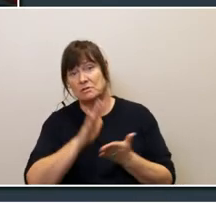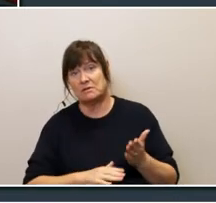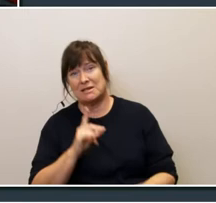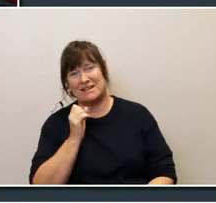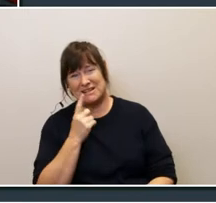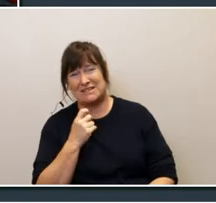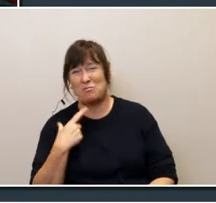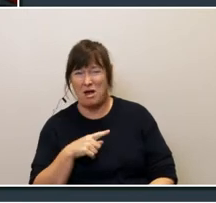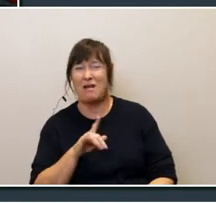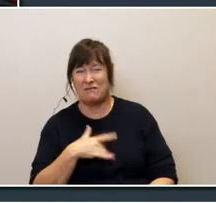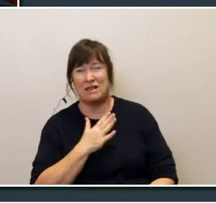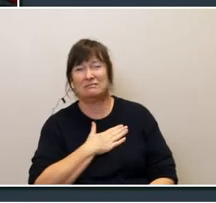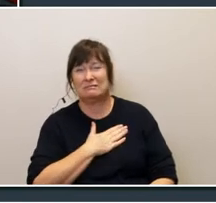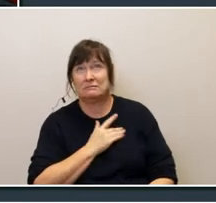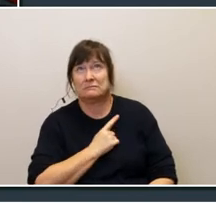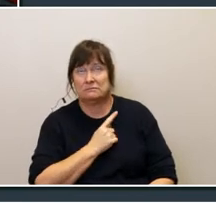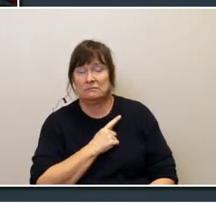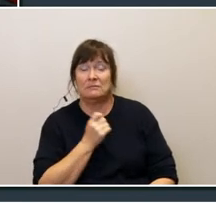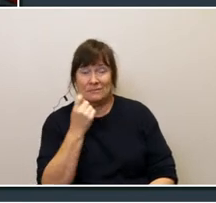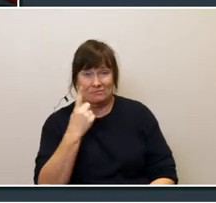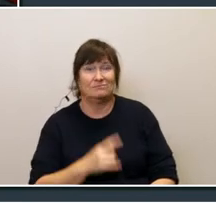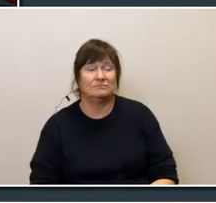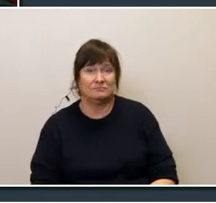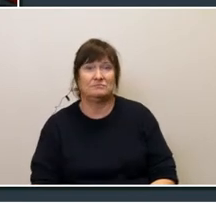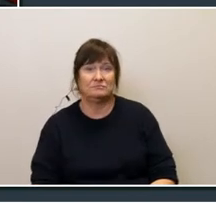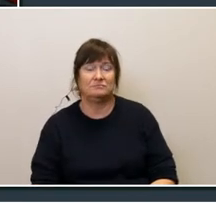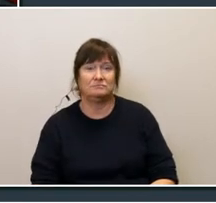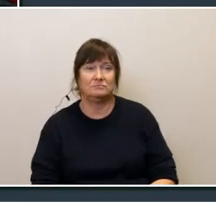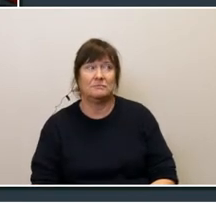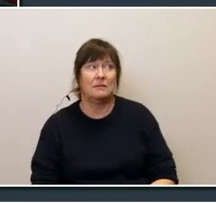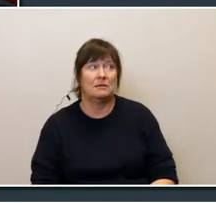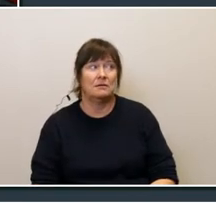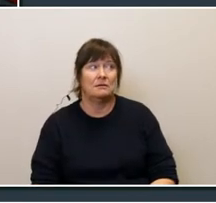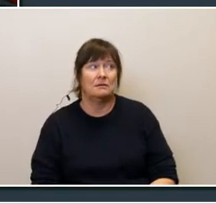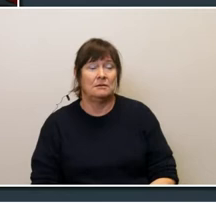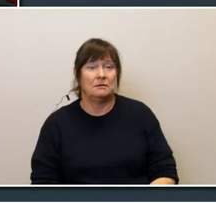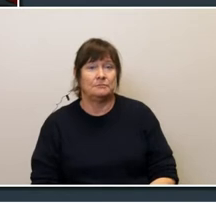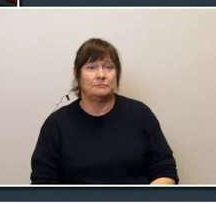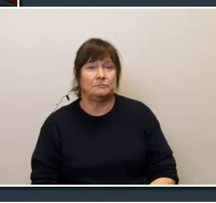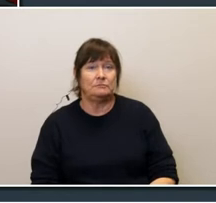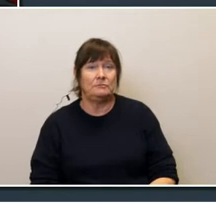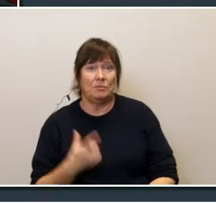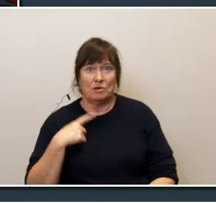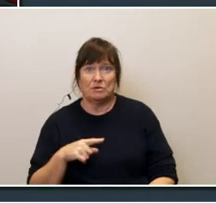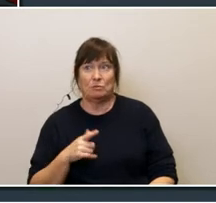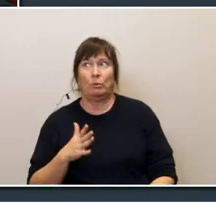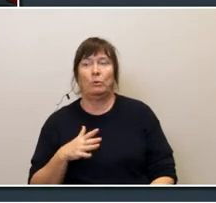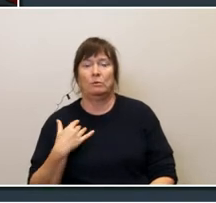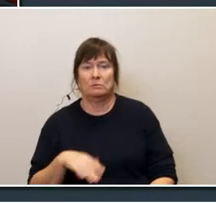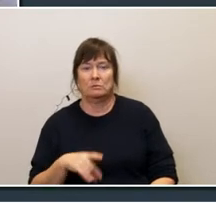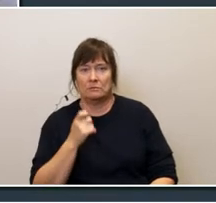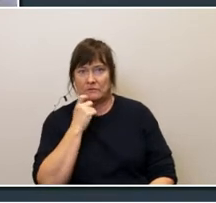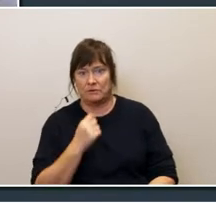can understand why you're feeling unsafe when you're cycling on the roads, when you've had a number of